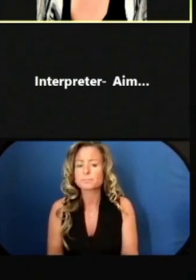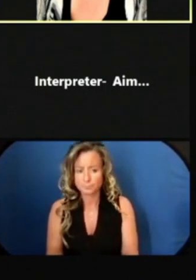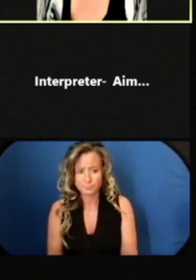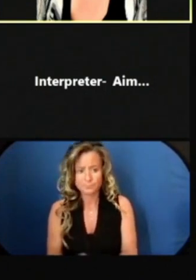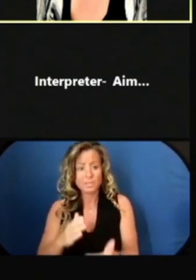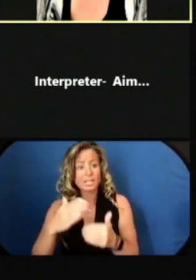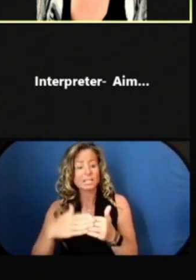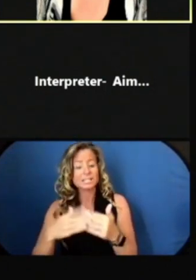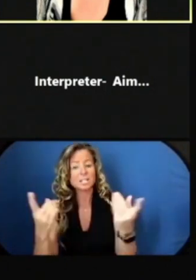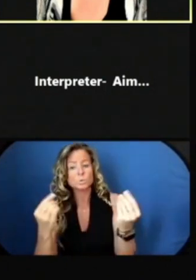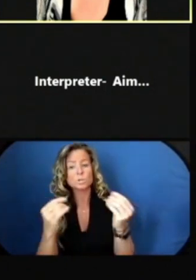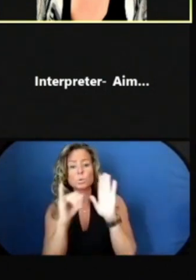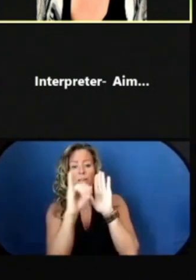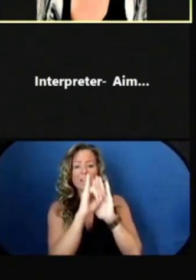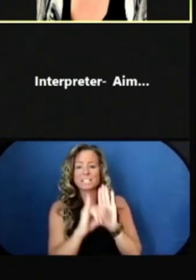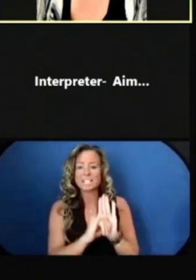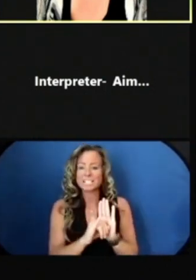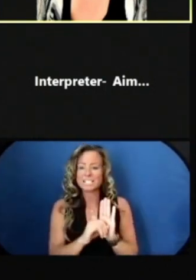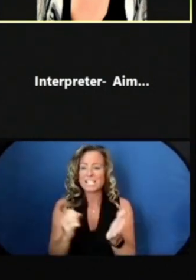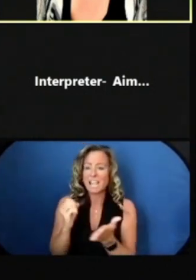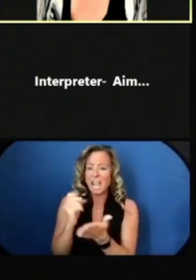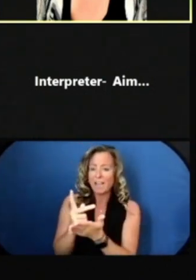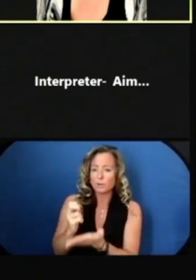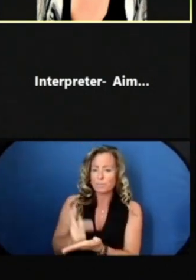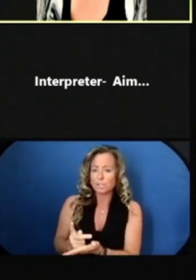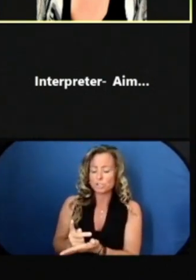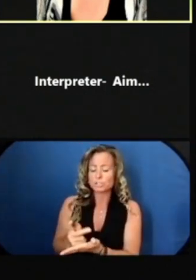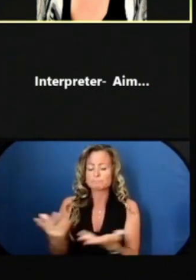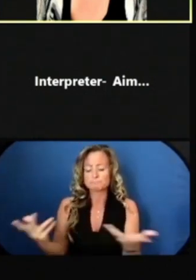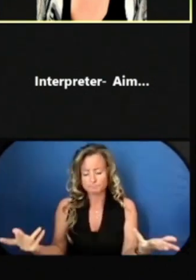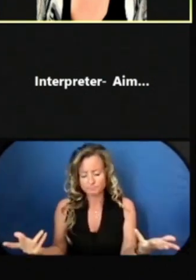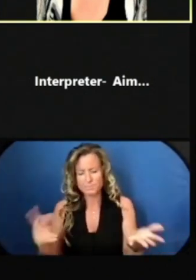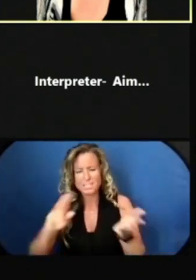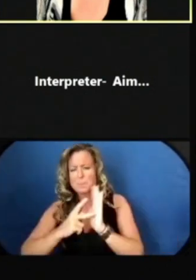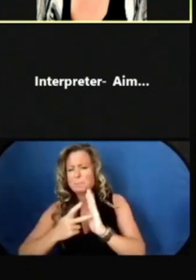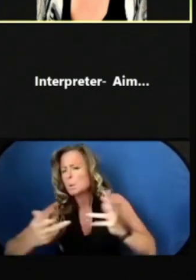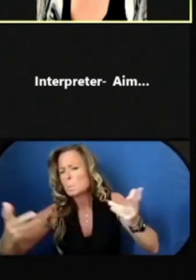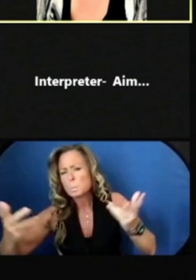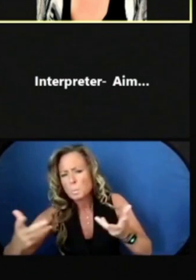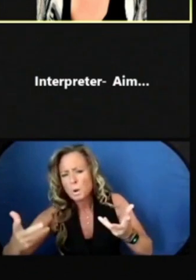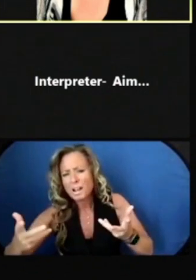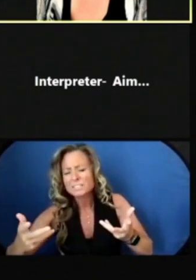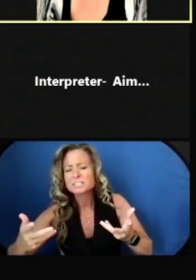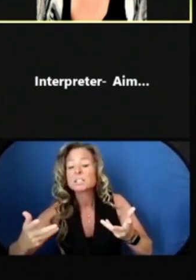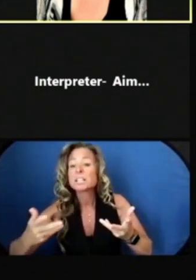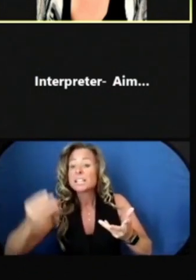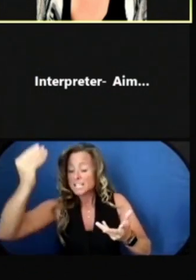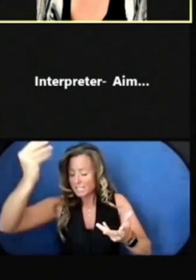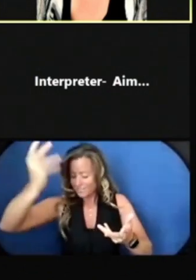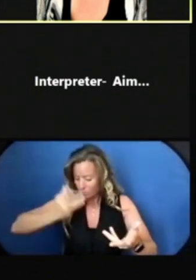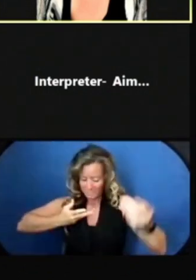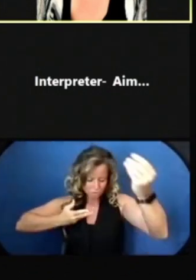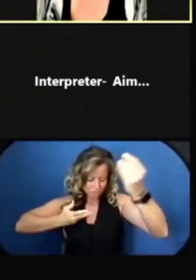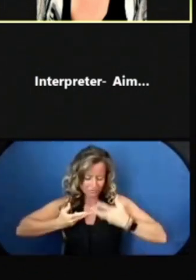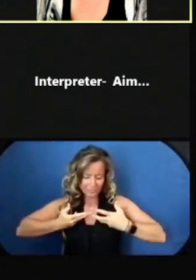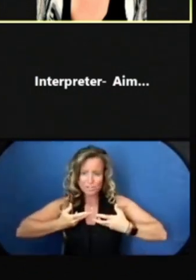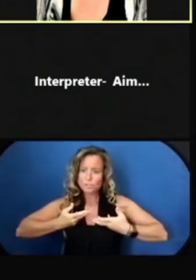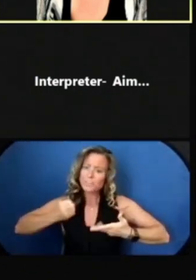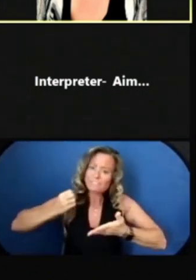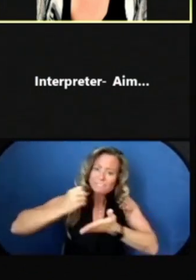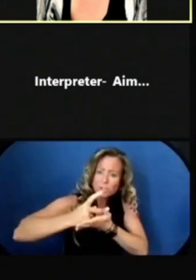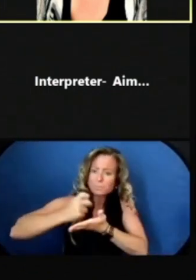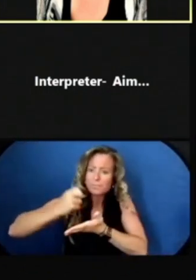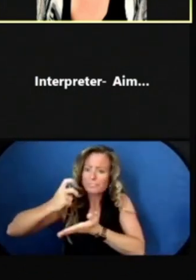Next up, we have identity affirmation. So what does this mean? This means framing information that affirms